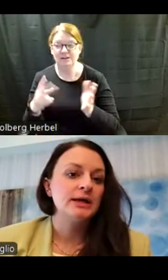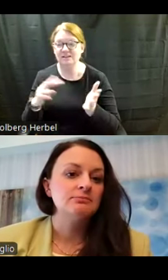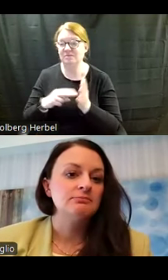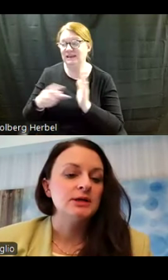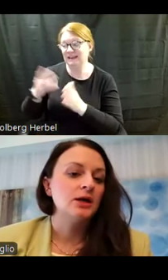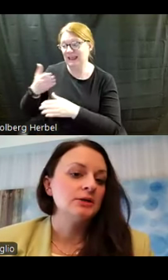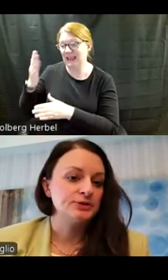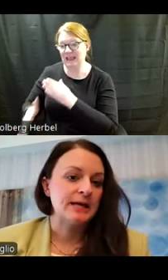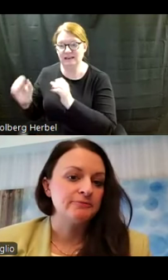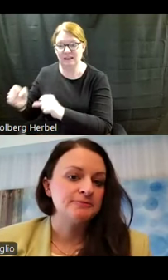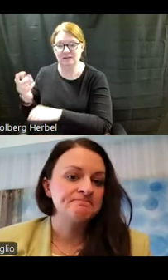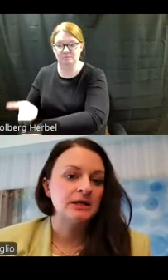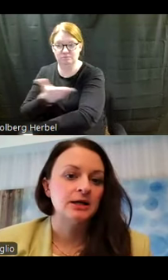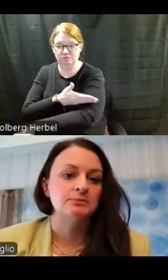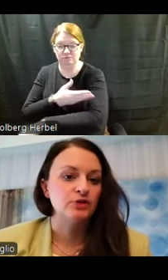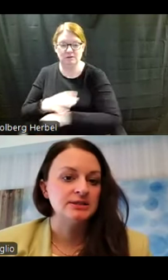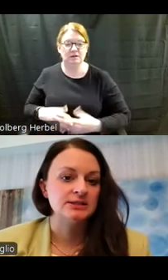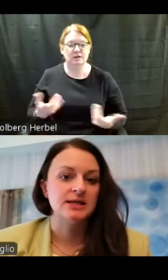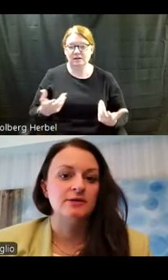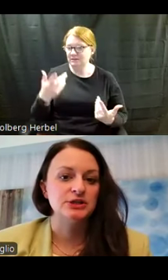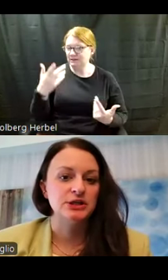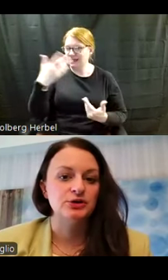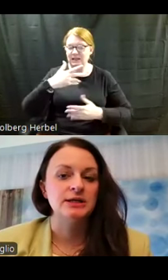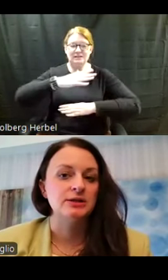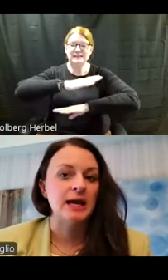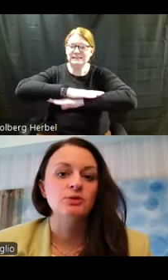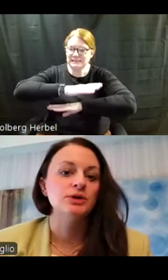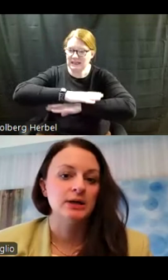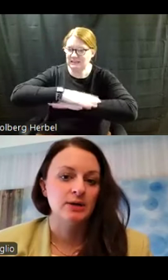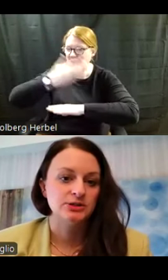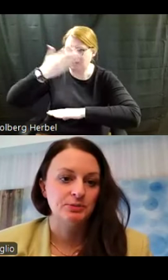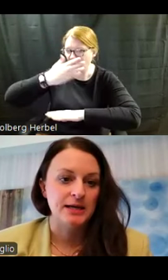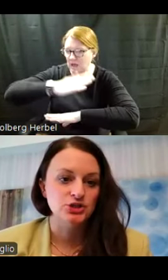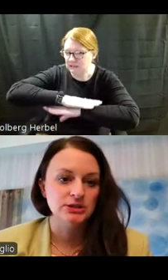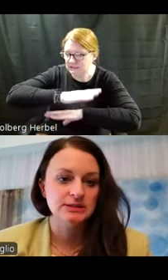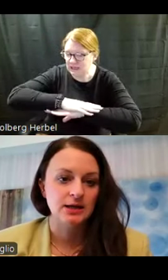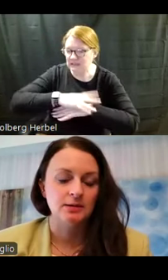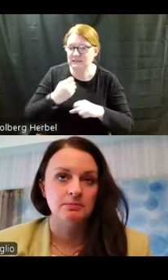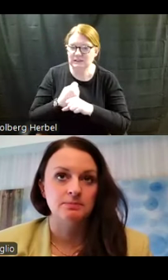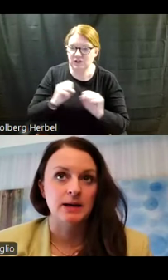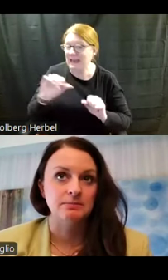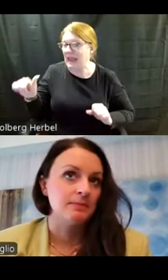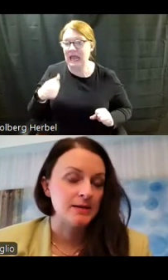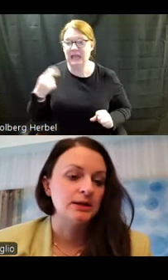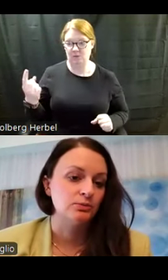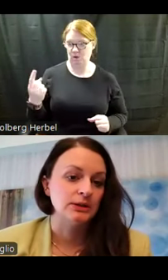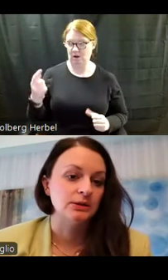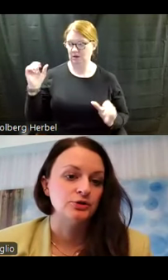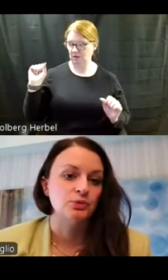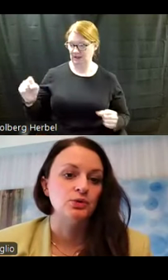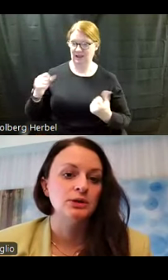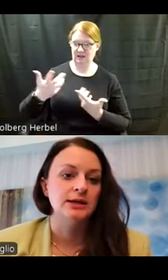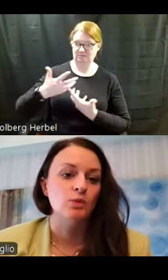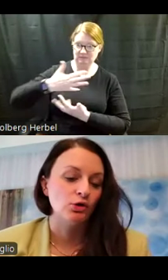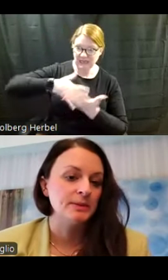Don't forget non-clinical staff, front desk staff, security, anyone who interacts with patients and may play a really